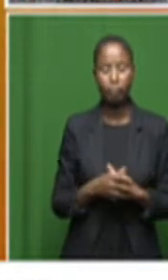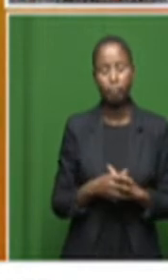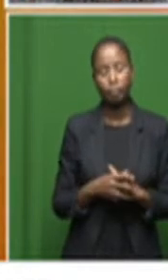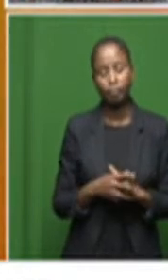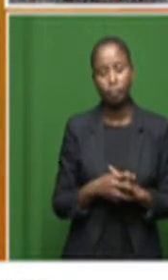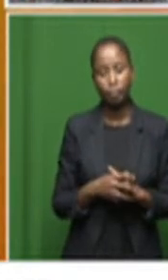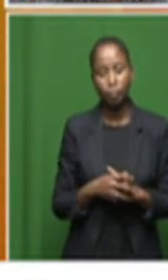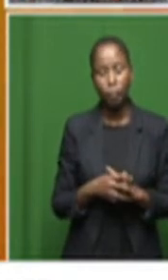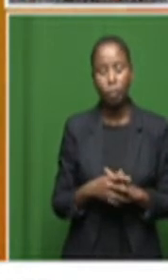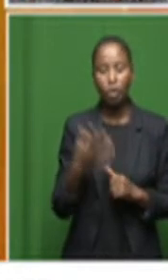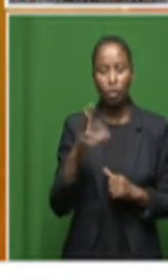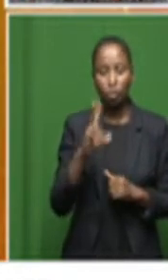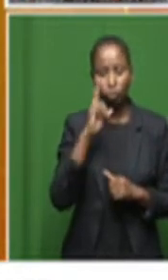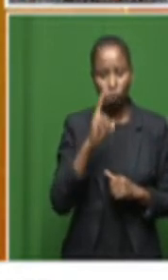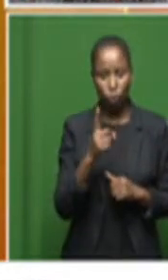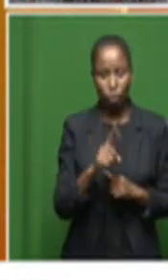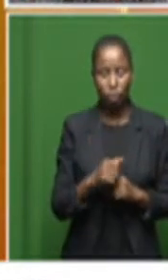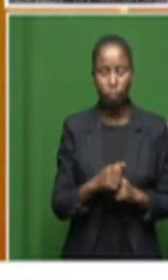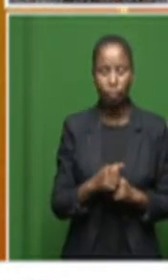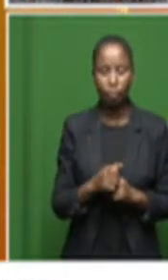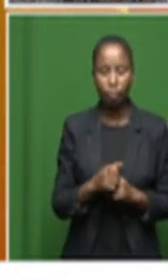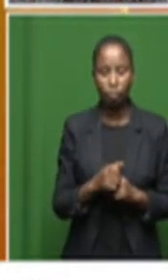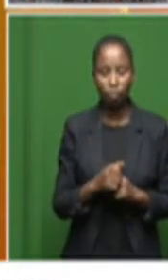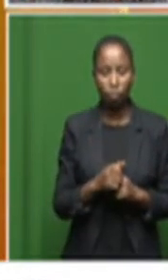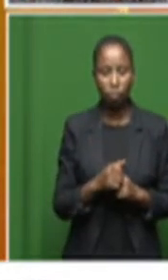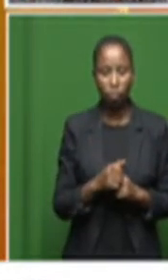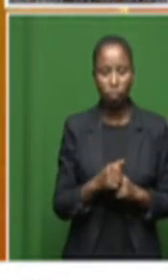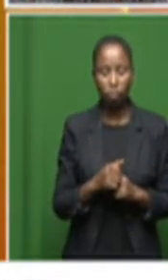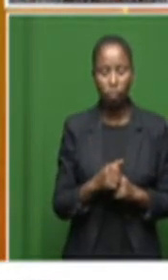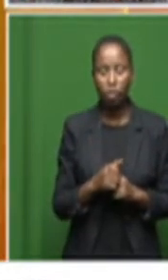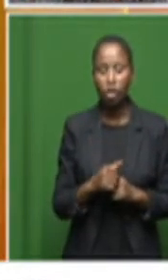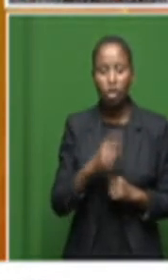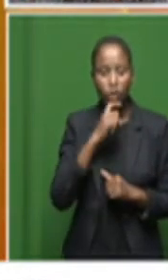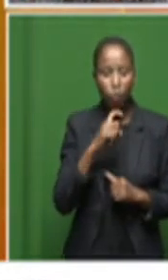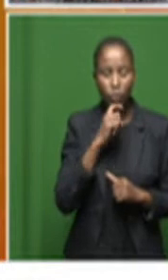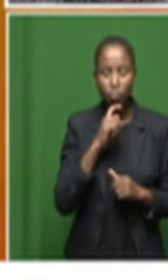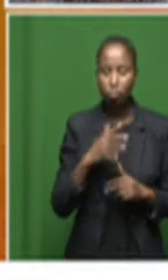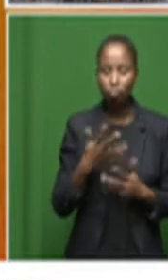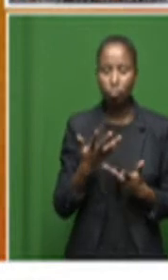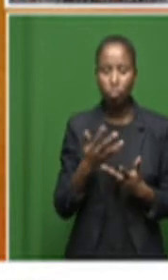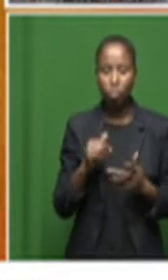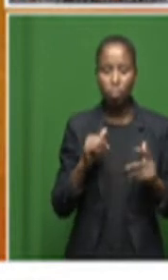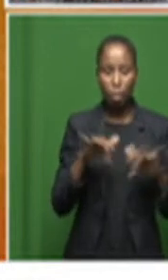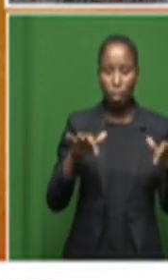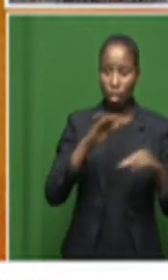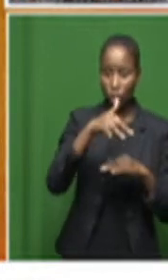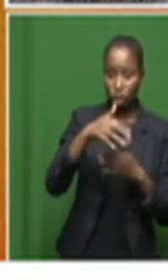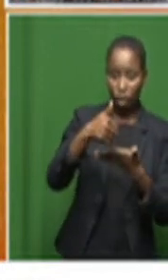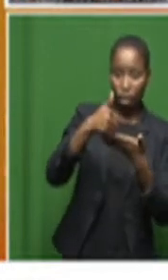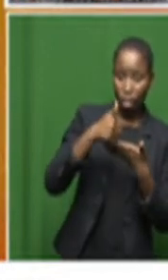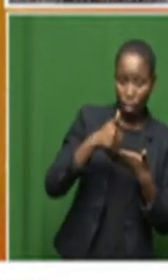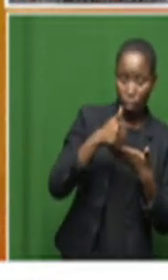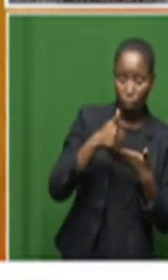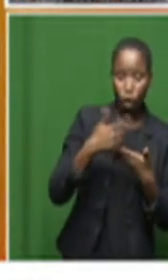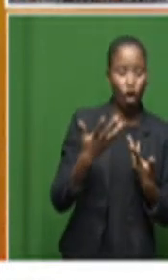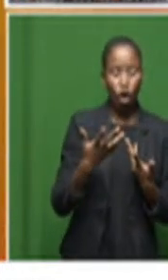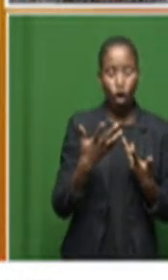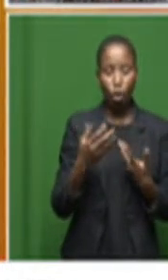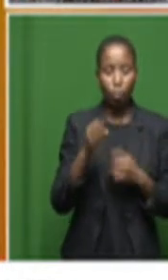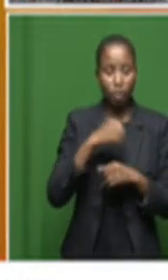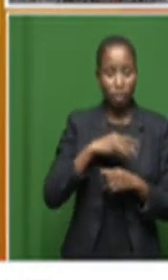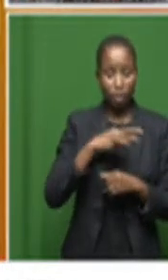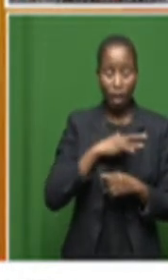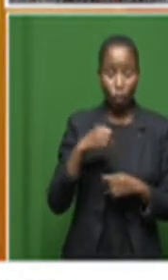perspective, without using any outside assistance, and also without taking staff from